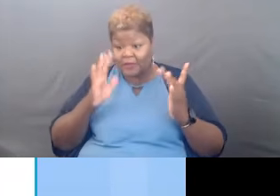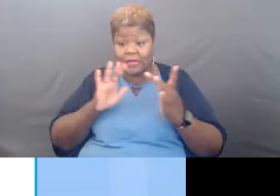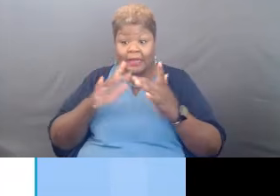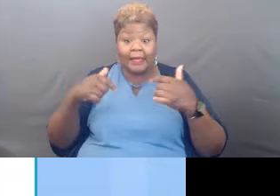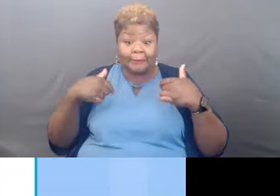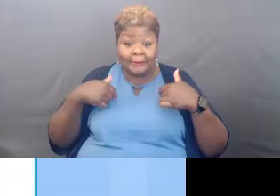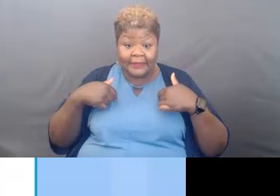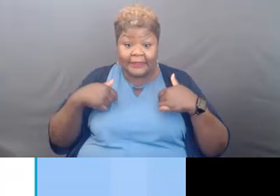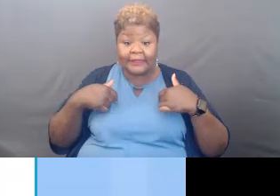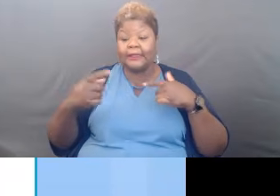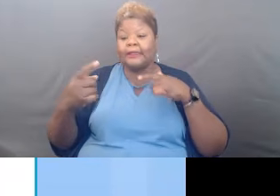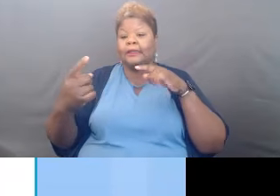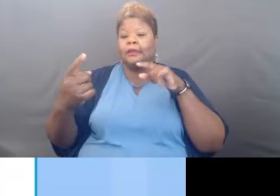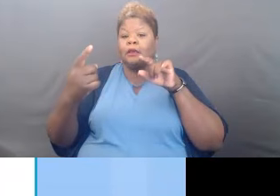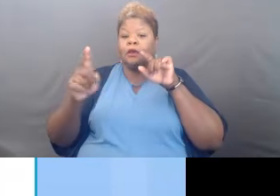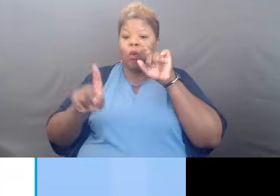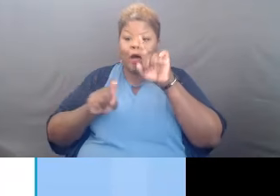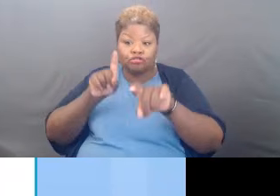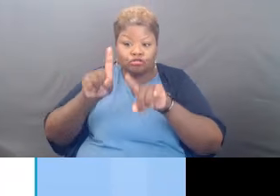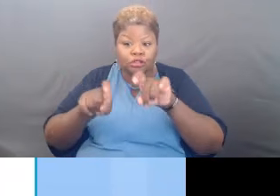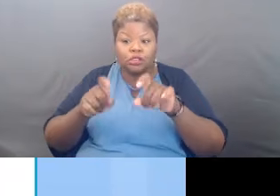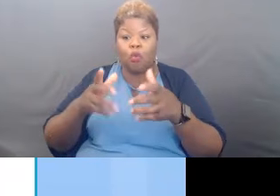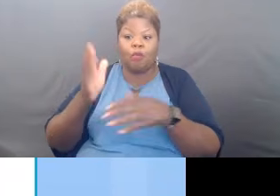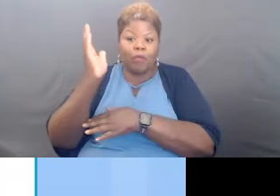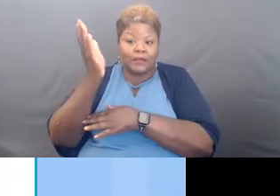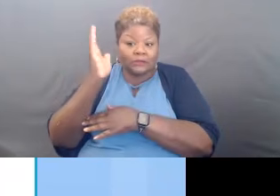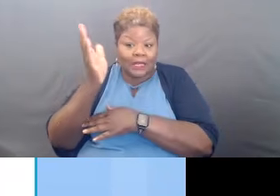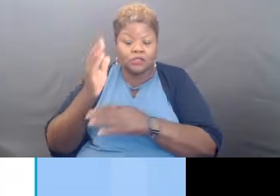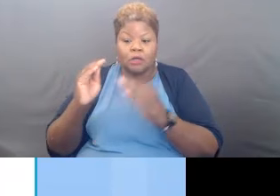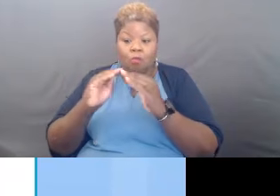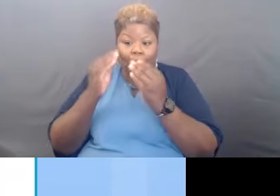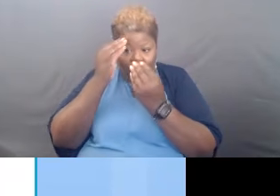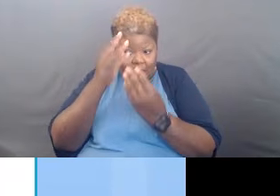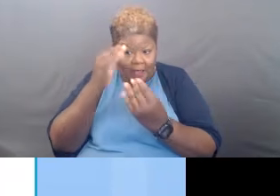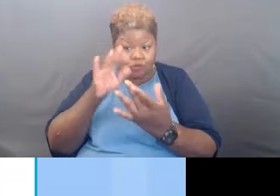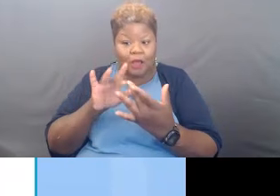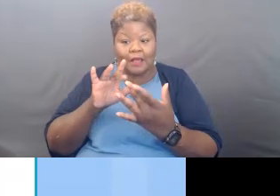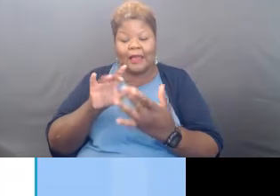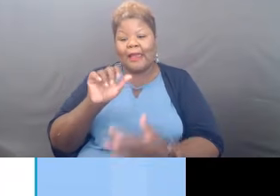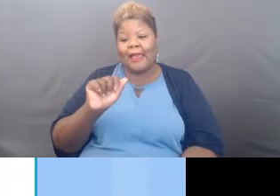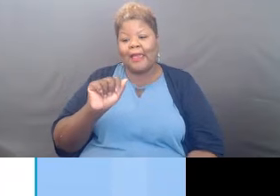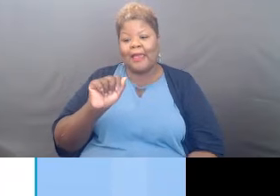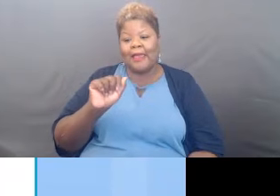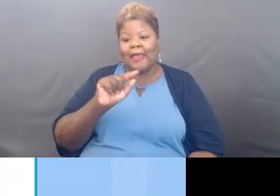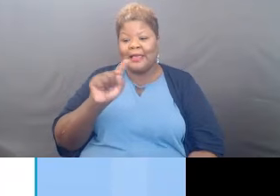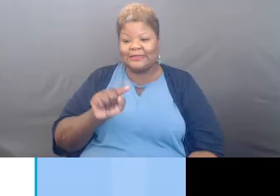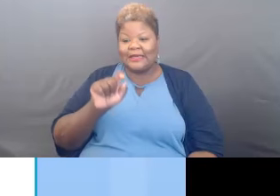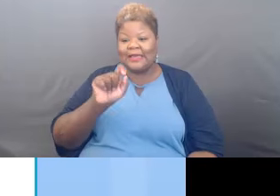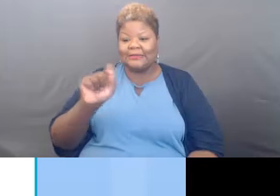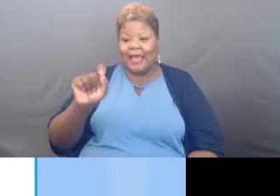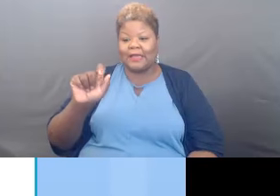have, questions, presentation, inquiries, definitely you can reach me at